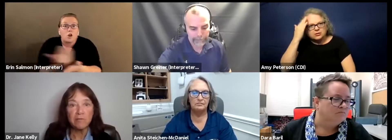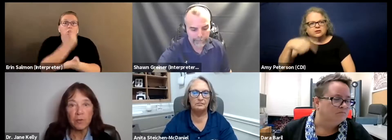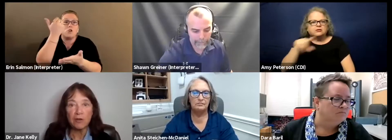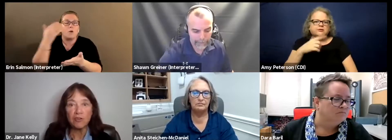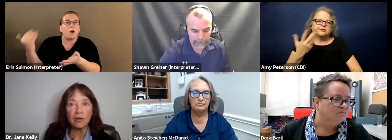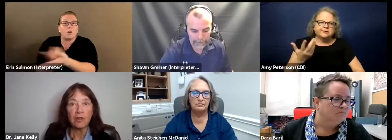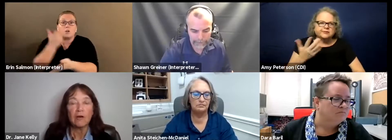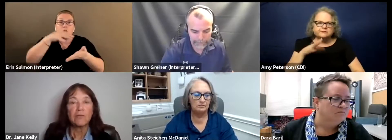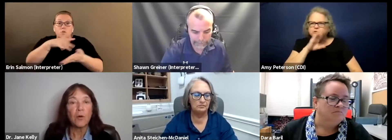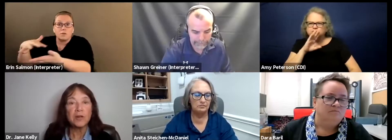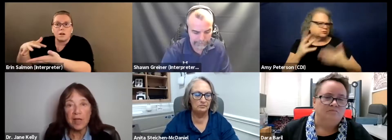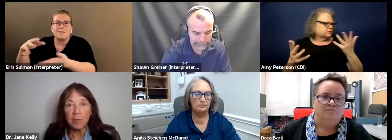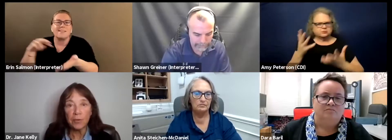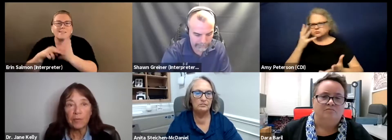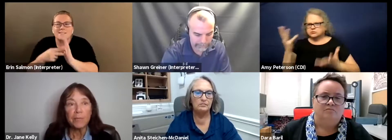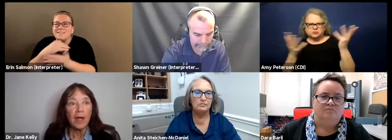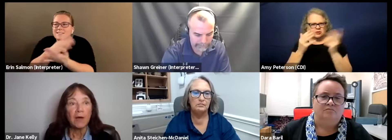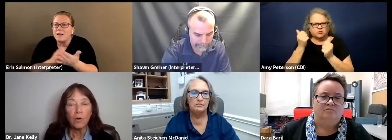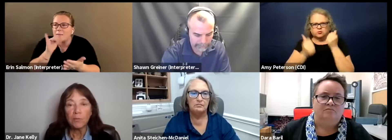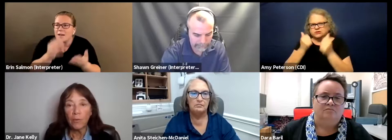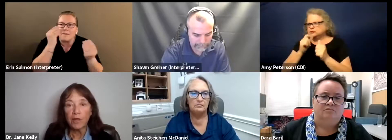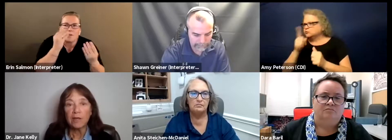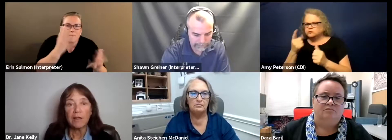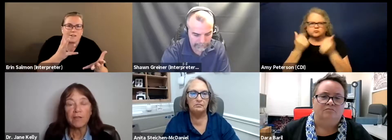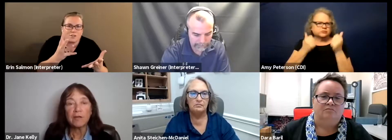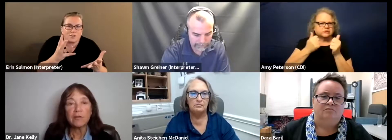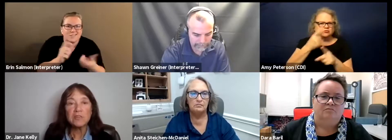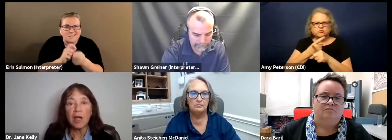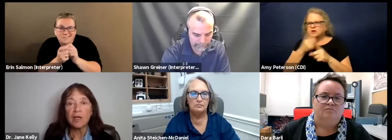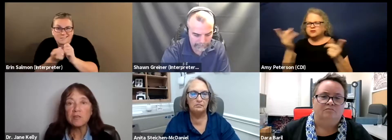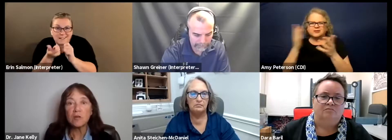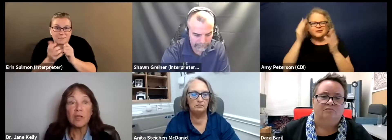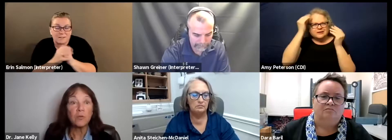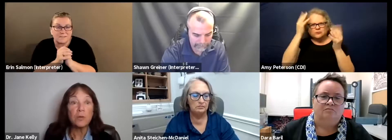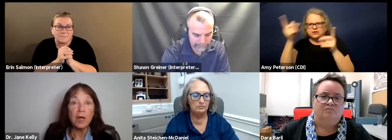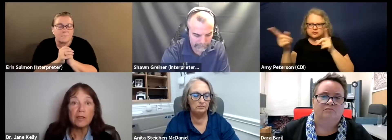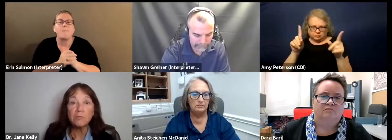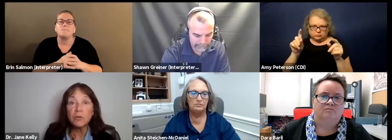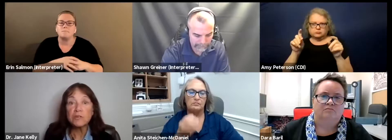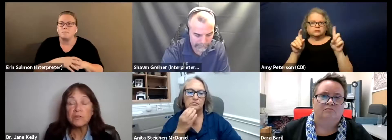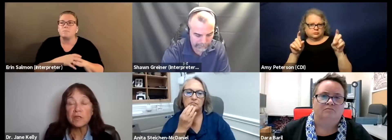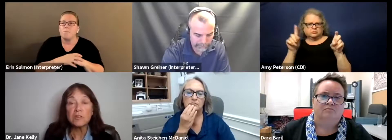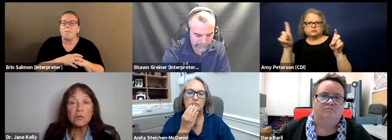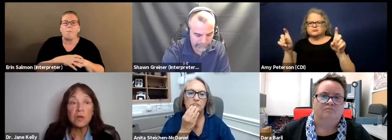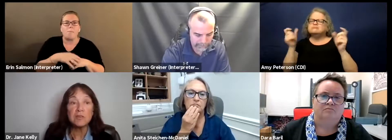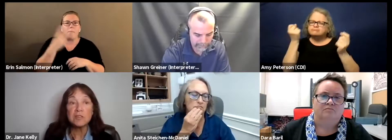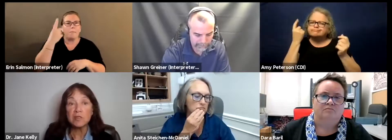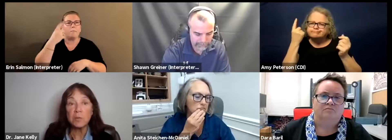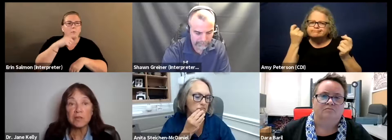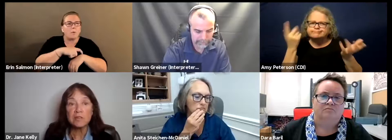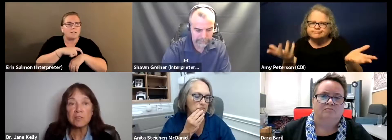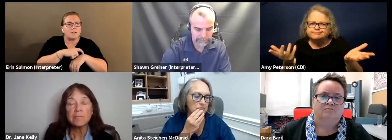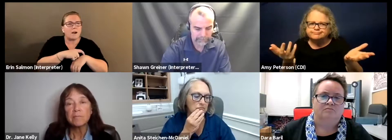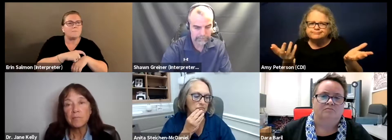the information. For example, at one point, I think the science looked like we might need boosters as soon as